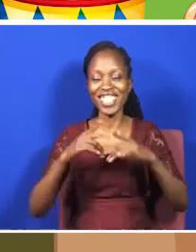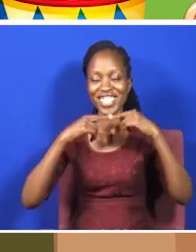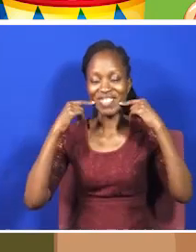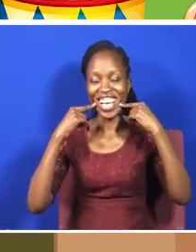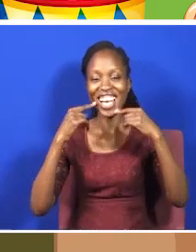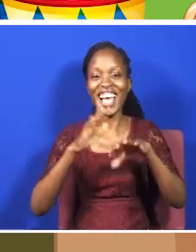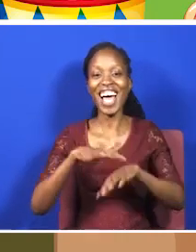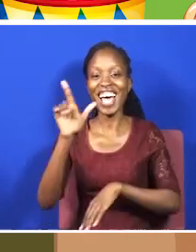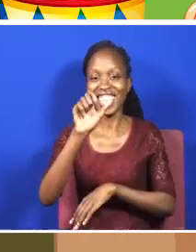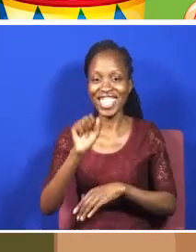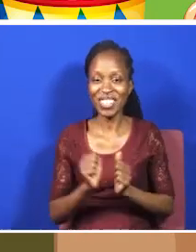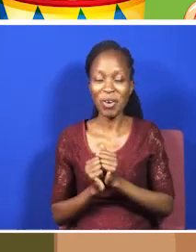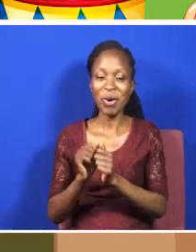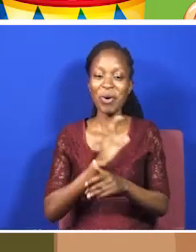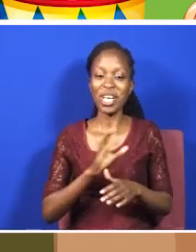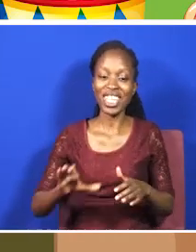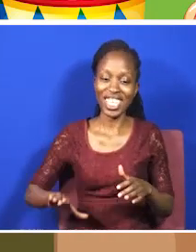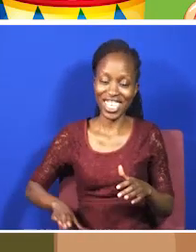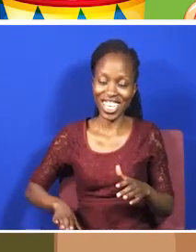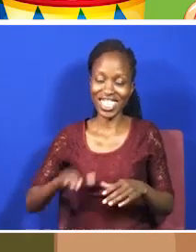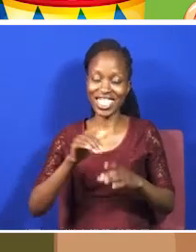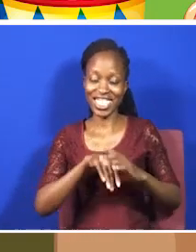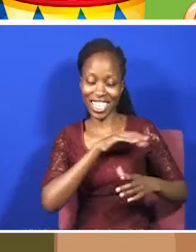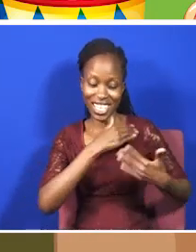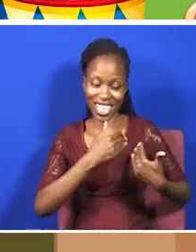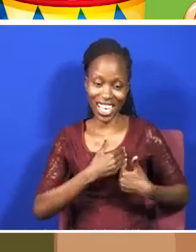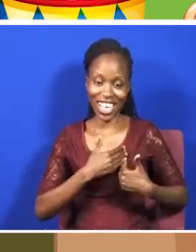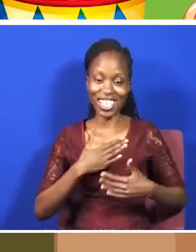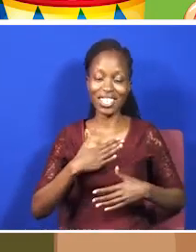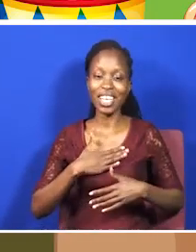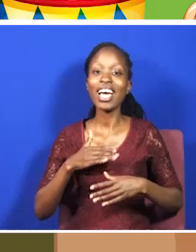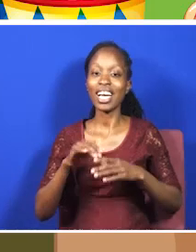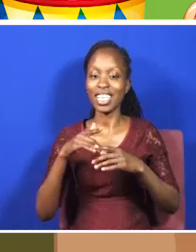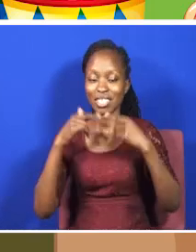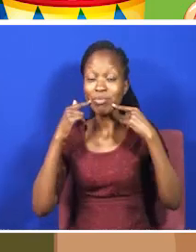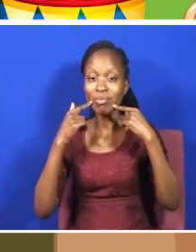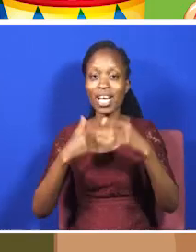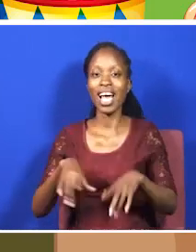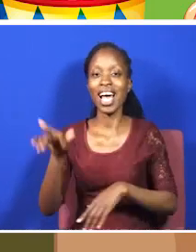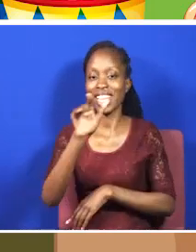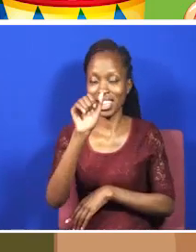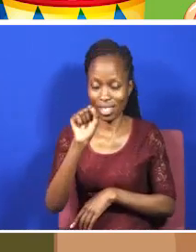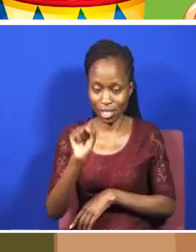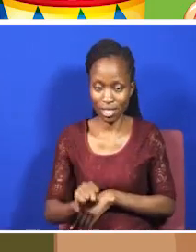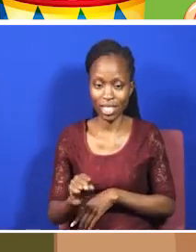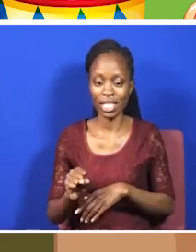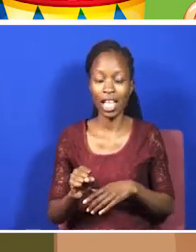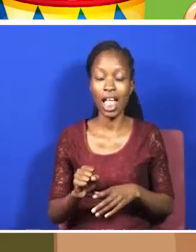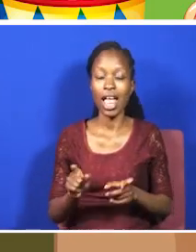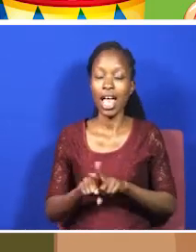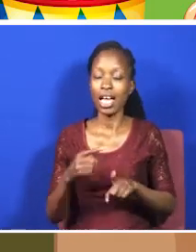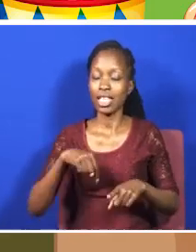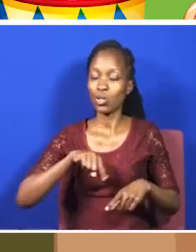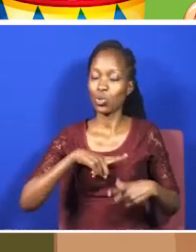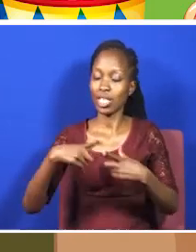storm. Smile at the storm. Smile at the storm. With Christ in my